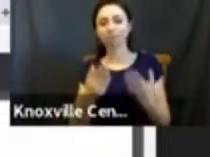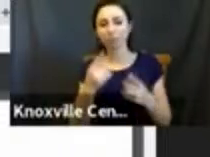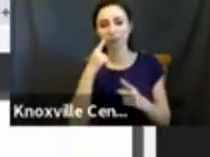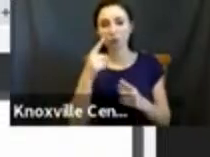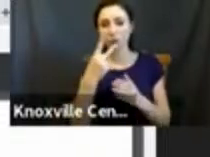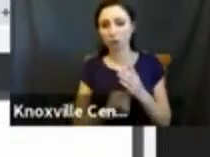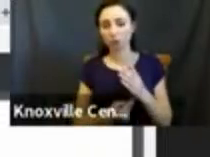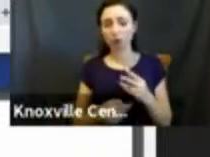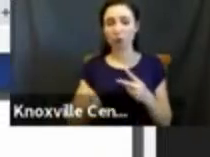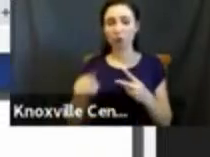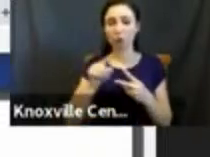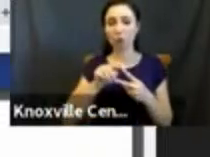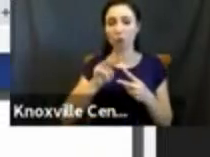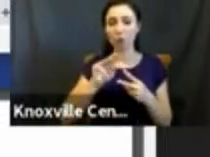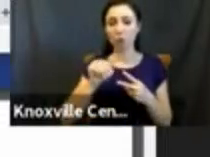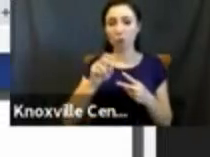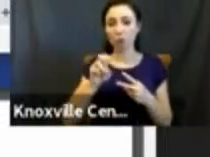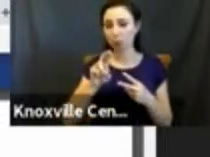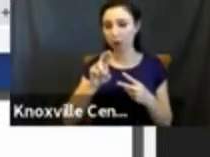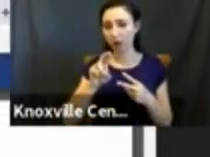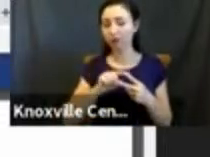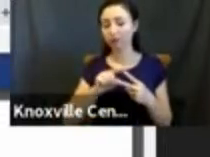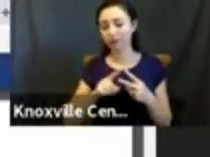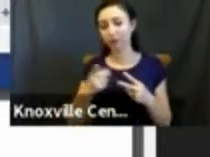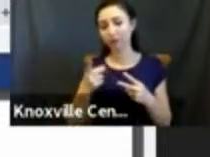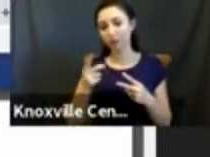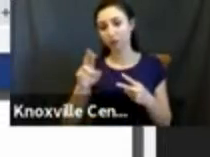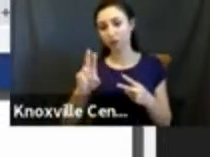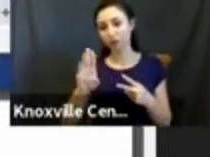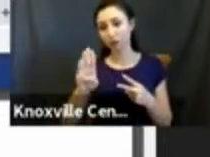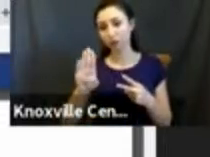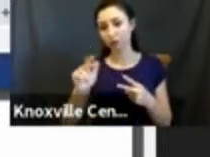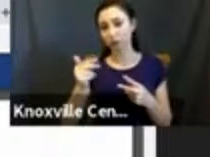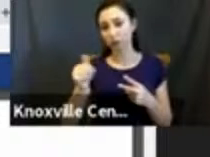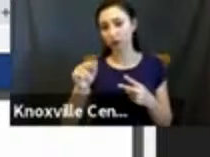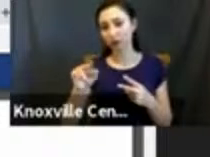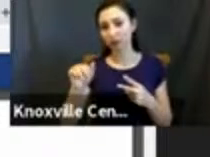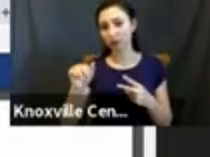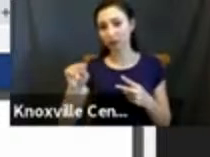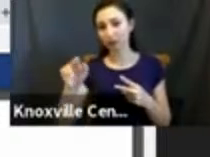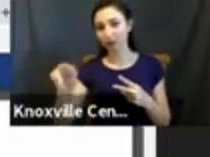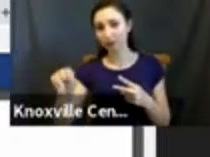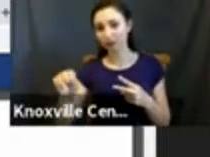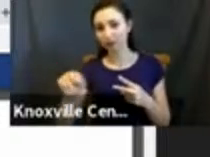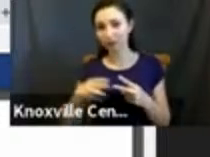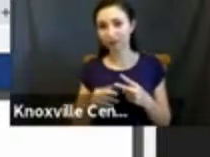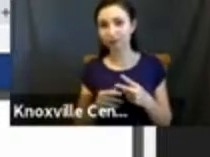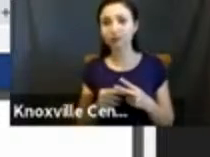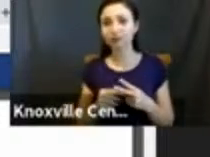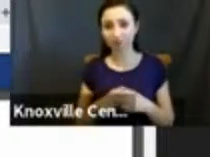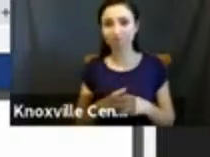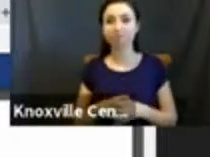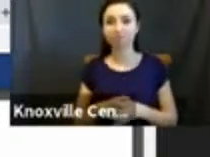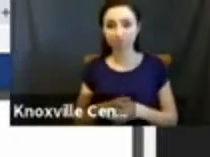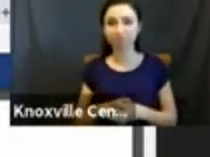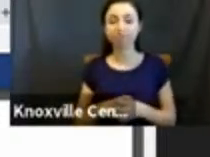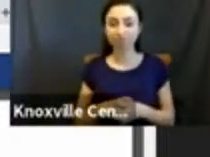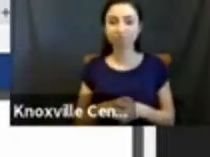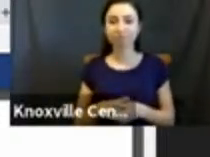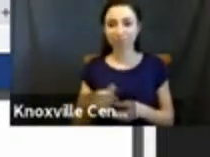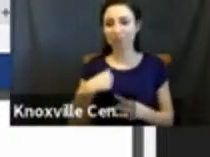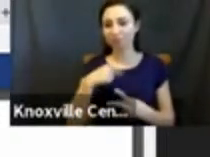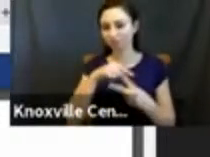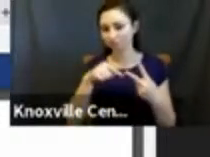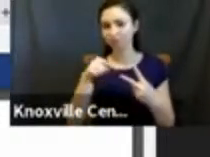both Ms. Wagner and Dr. Buchanan. And their question, I've heard them both more than once, but I have to say they weren't